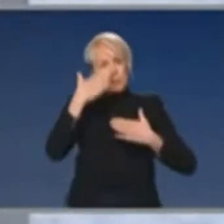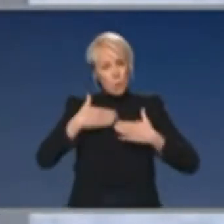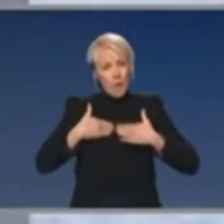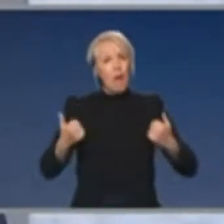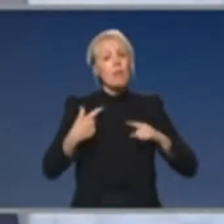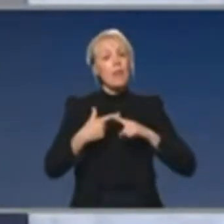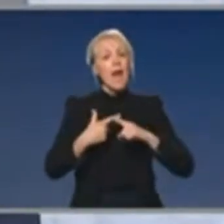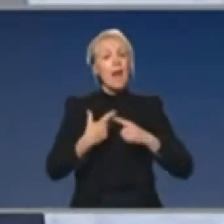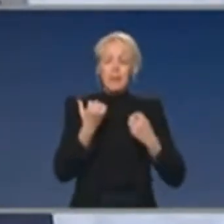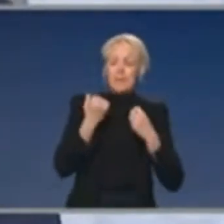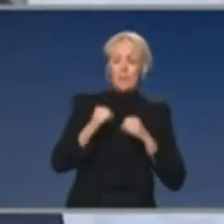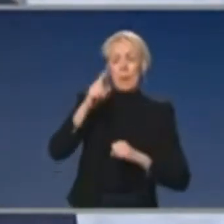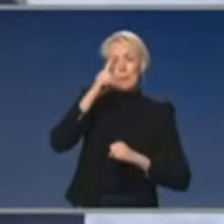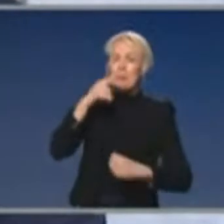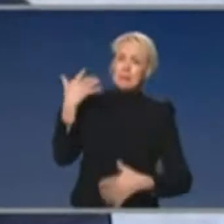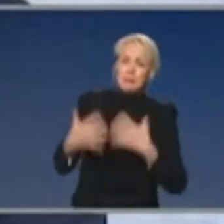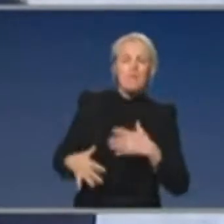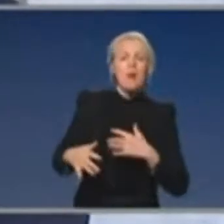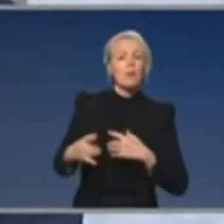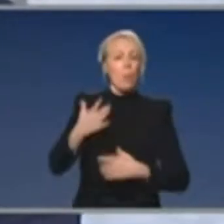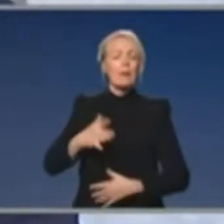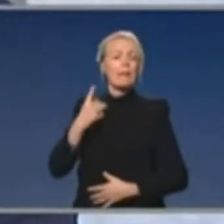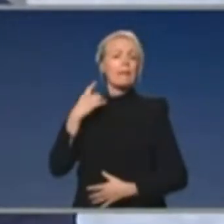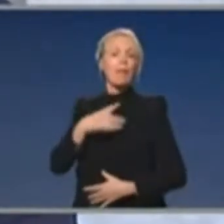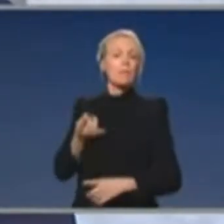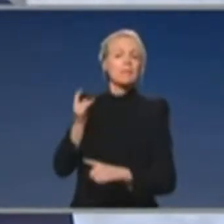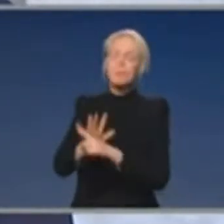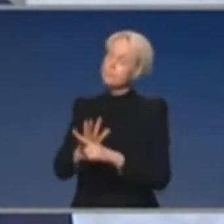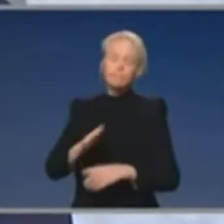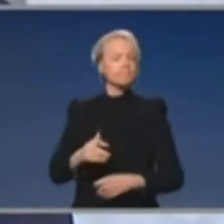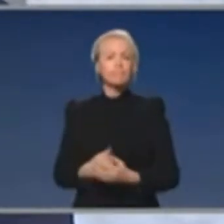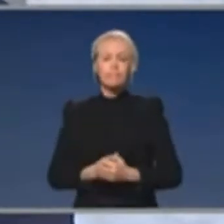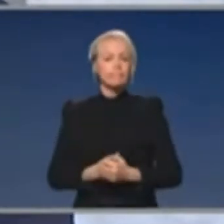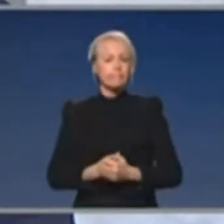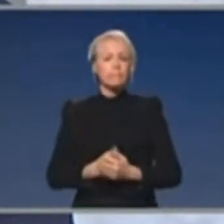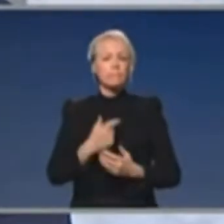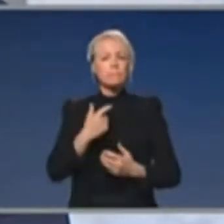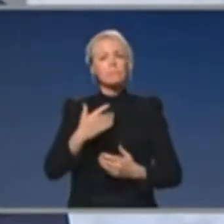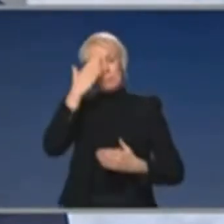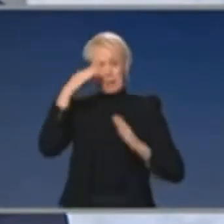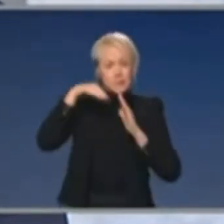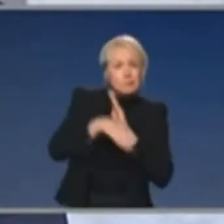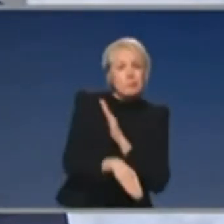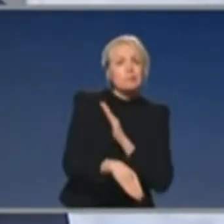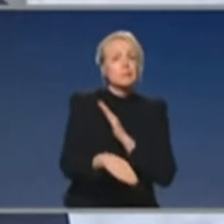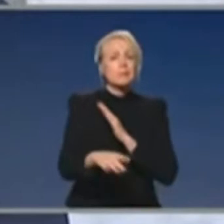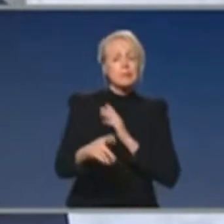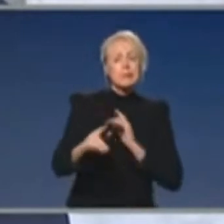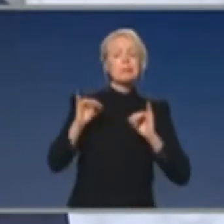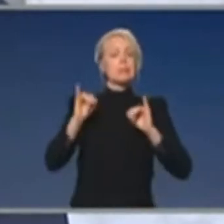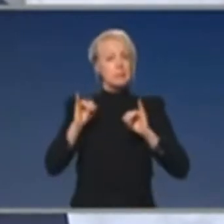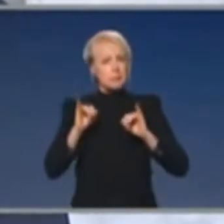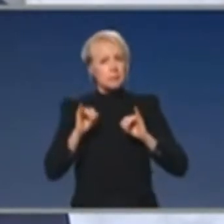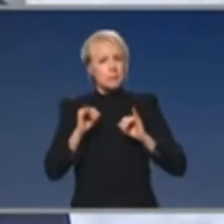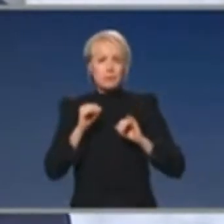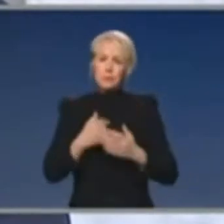been devastating, and the loss of freedom that comes from the first lockdown, now combined with the second one with the Victorian wave, not